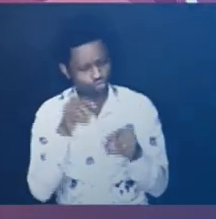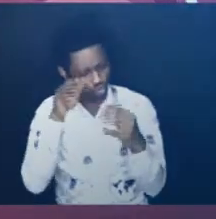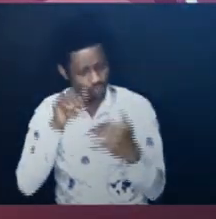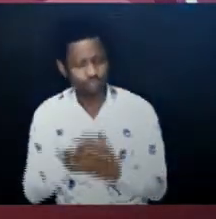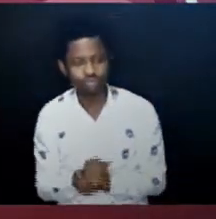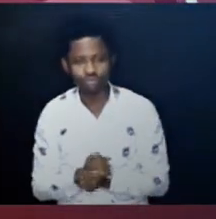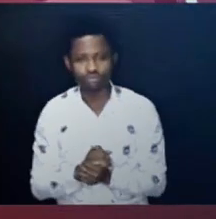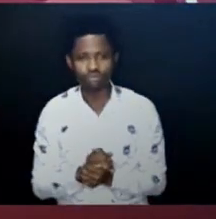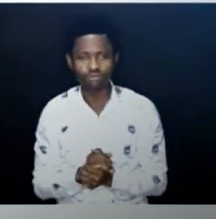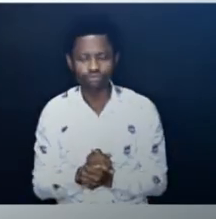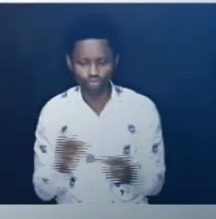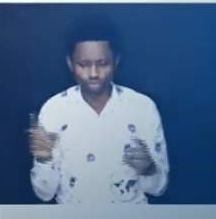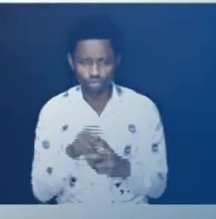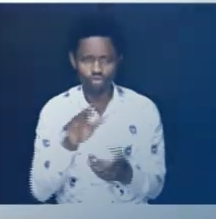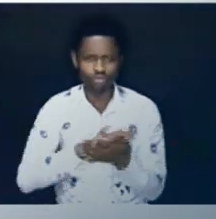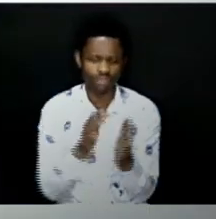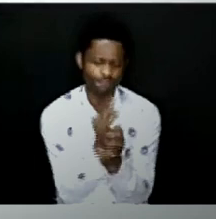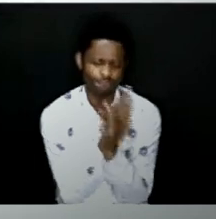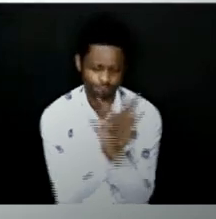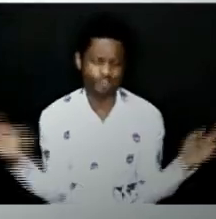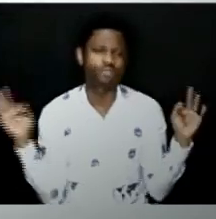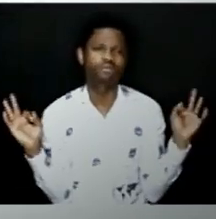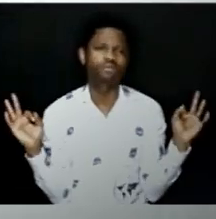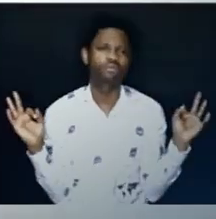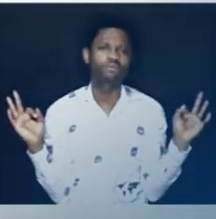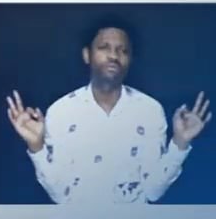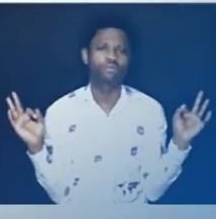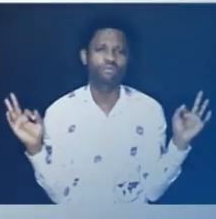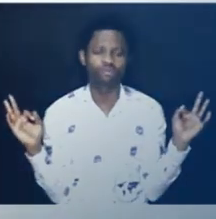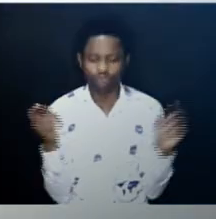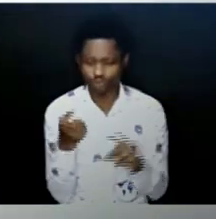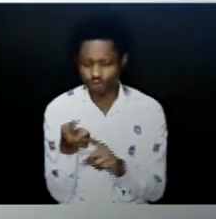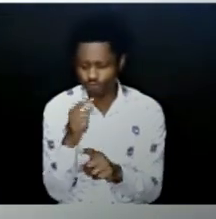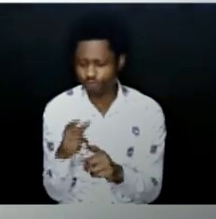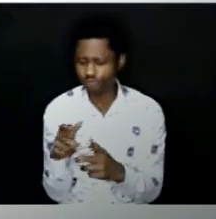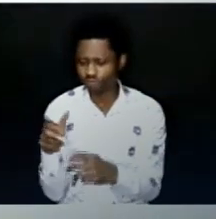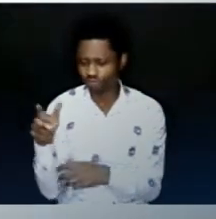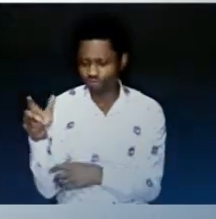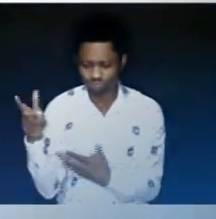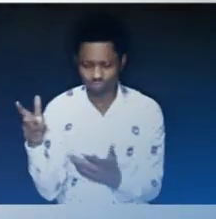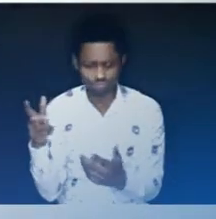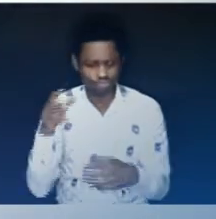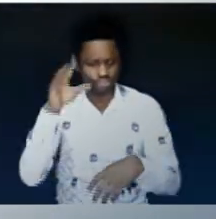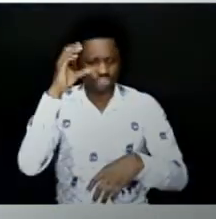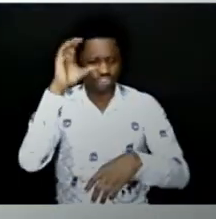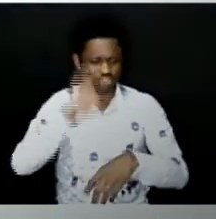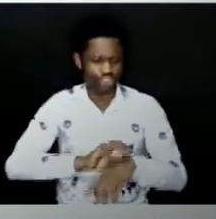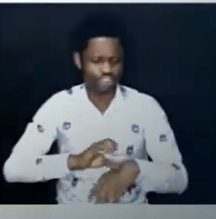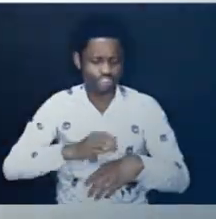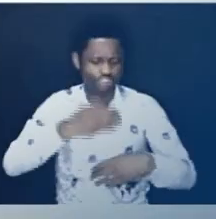So let us break free from the fortress of the church